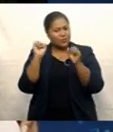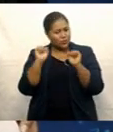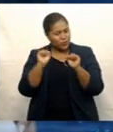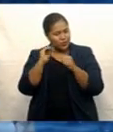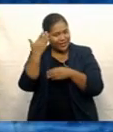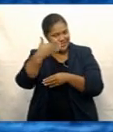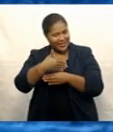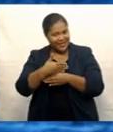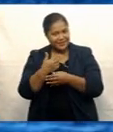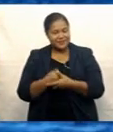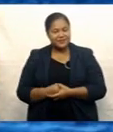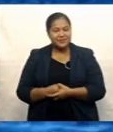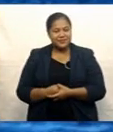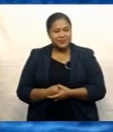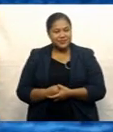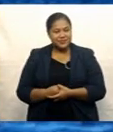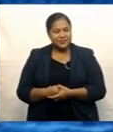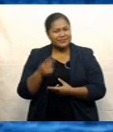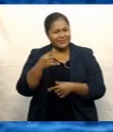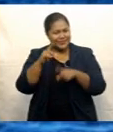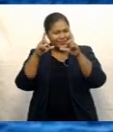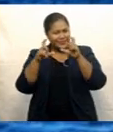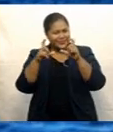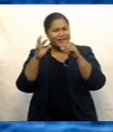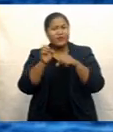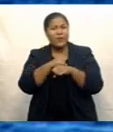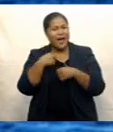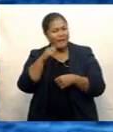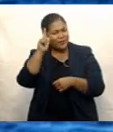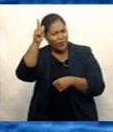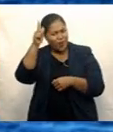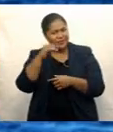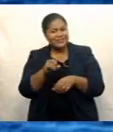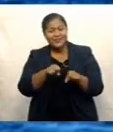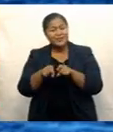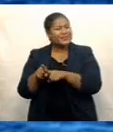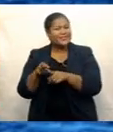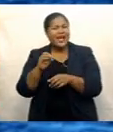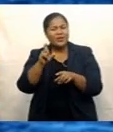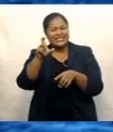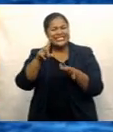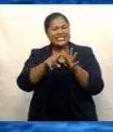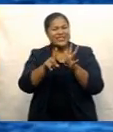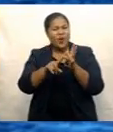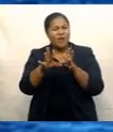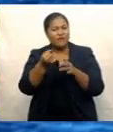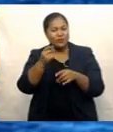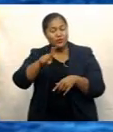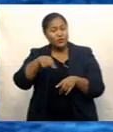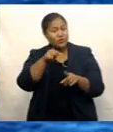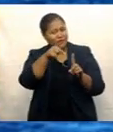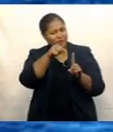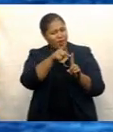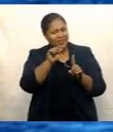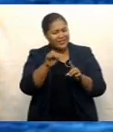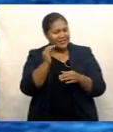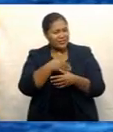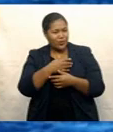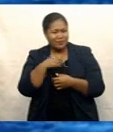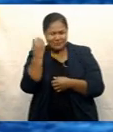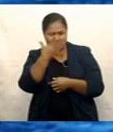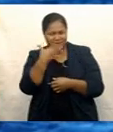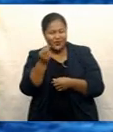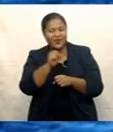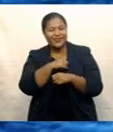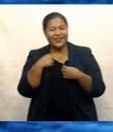nights. This was captured by our boss man, meaning our CEO at the Suva Point this morning. Such a beautiful sight of